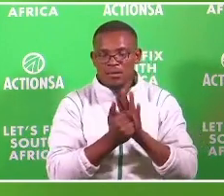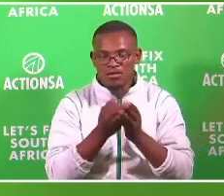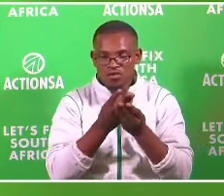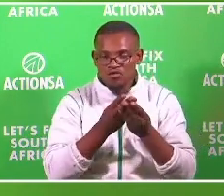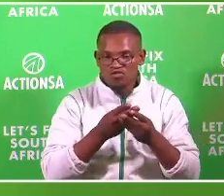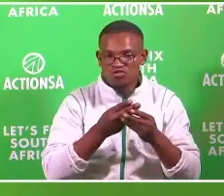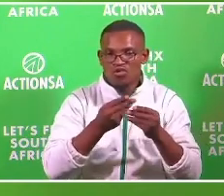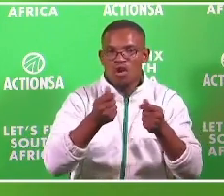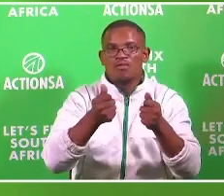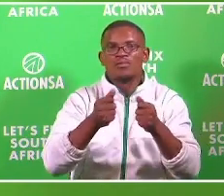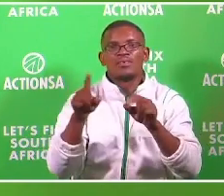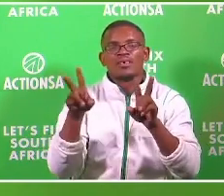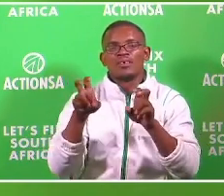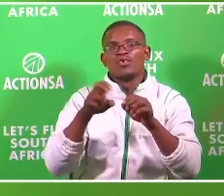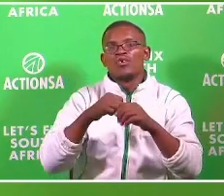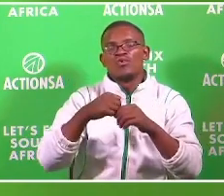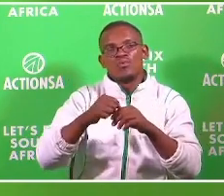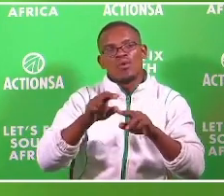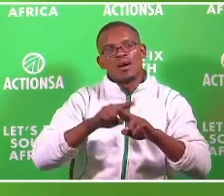high unemployment rate.